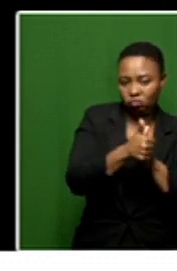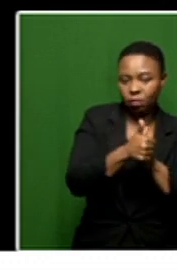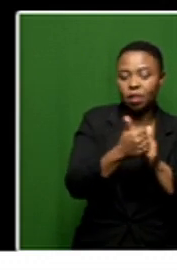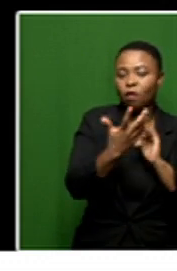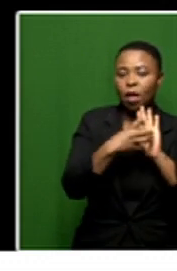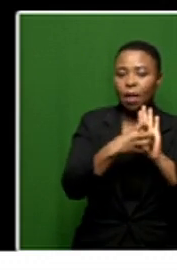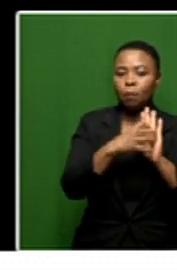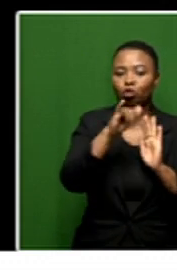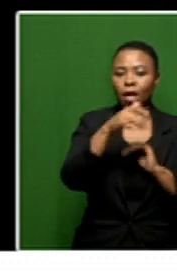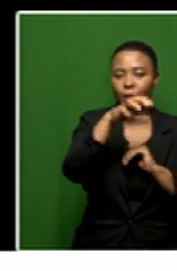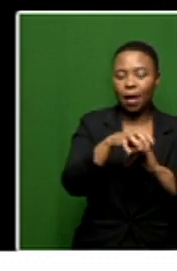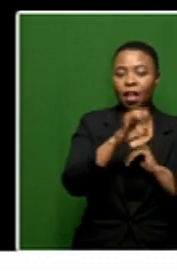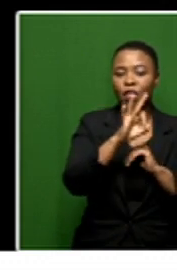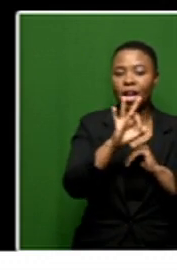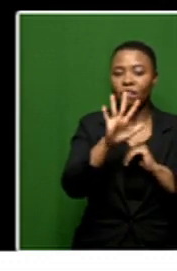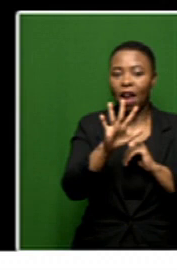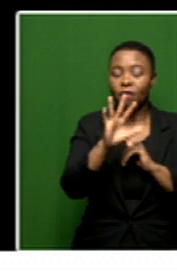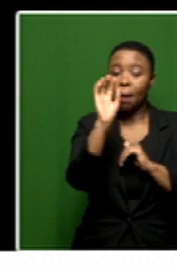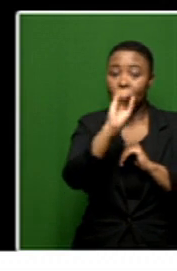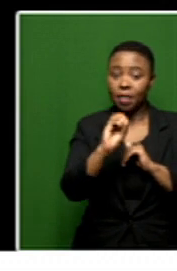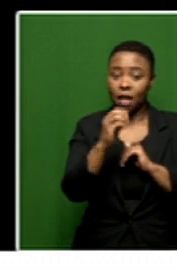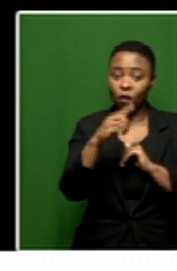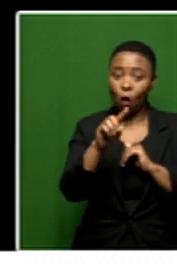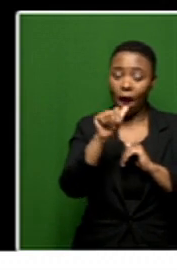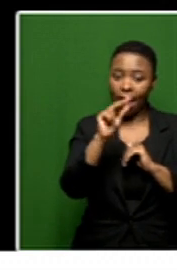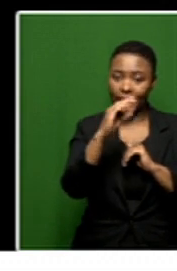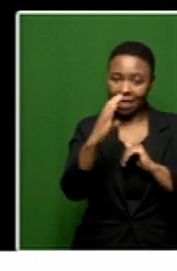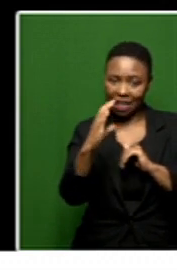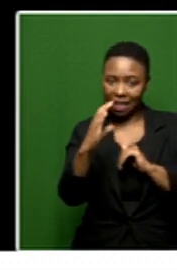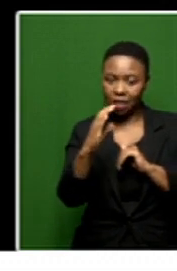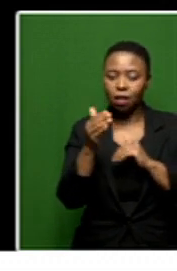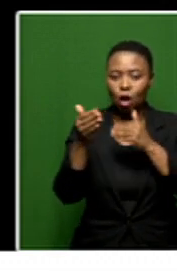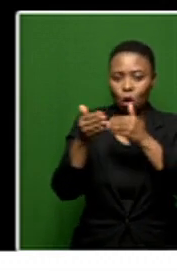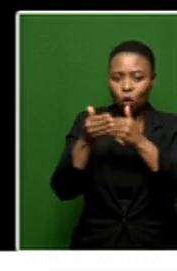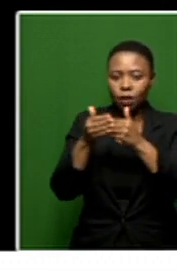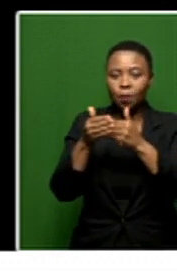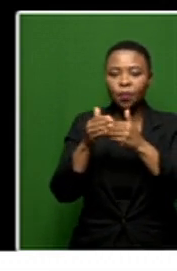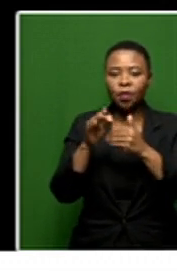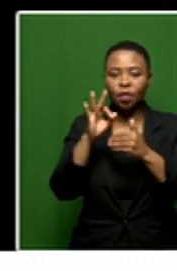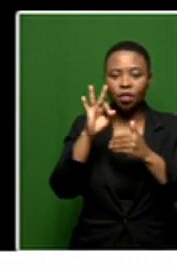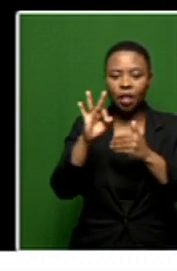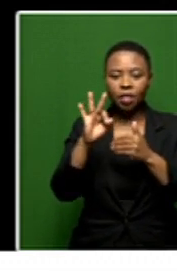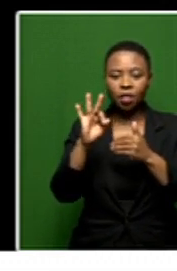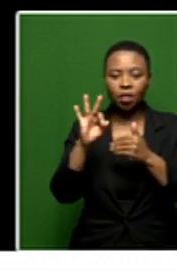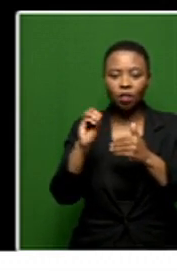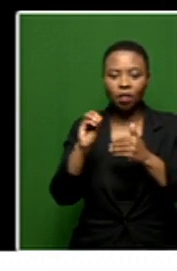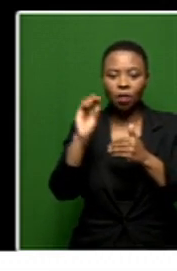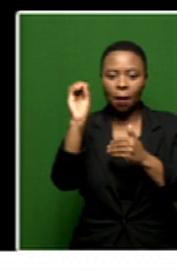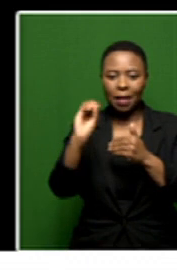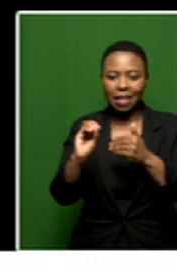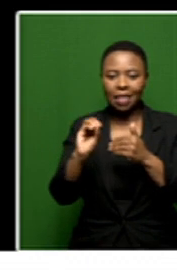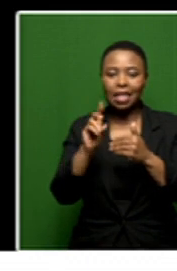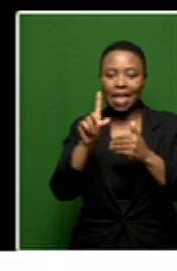Johannesburg, for example, they're projecting 35% for the ANC and very closely behind 30% for the DA, with the EFF